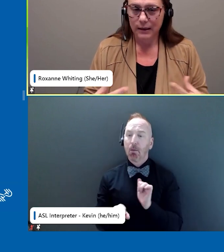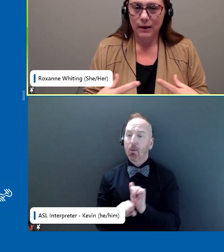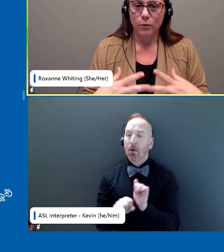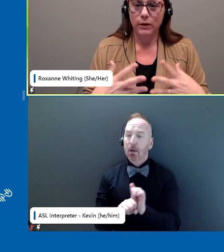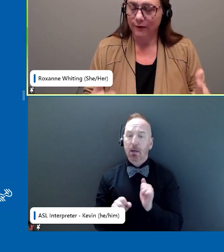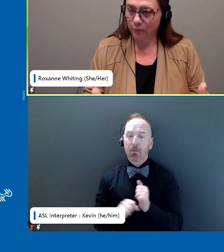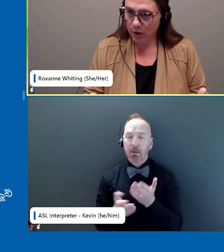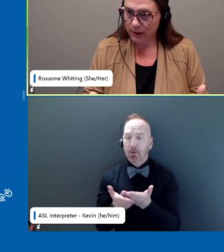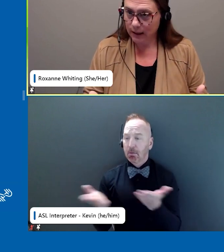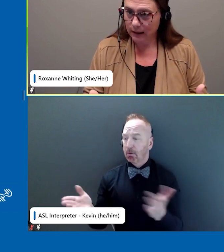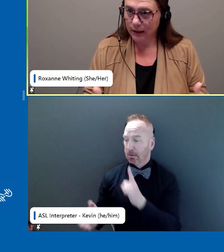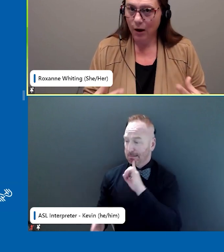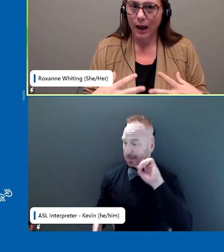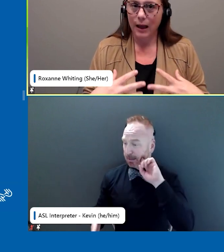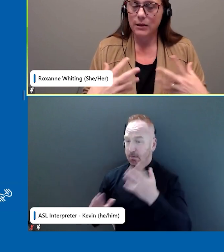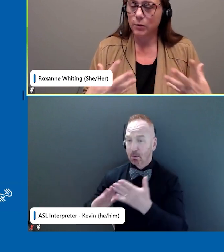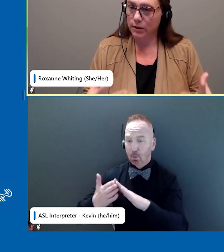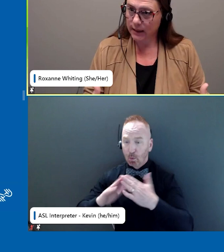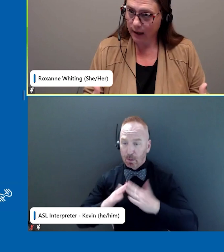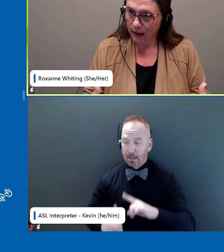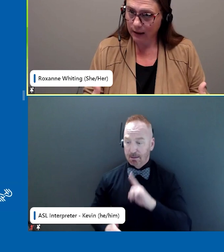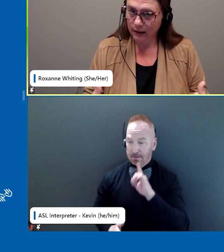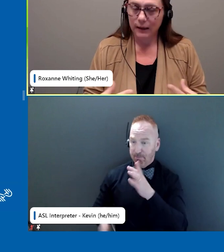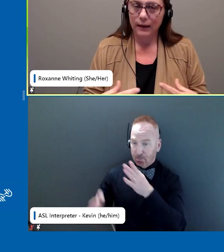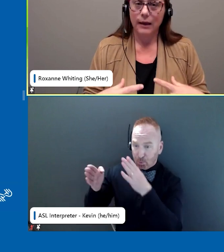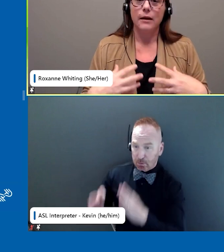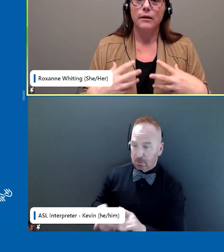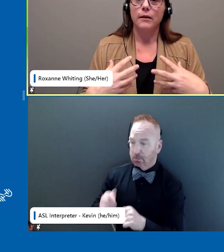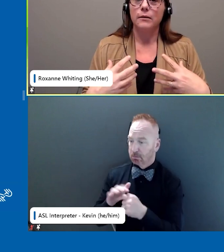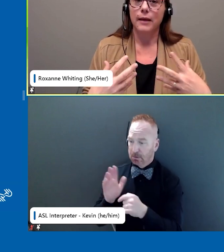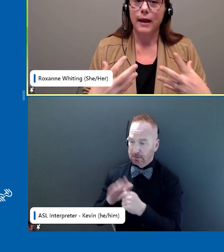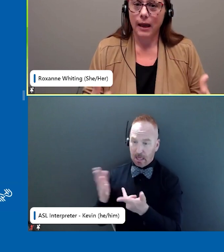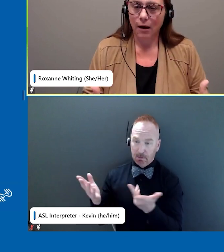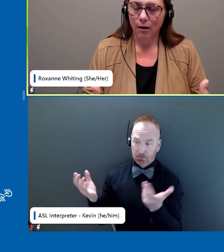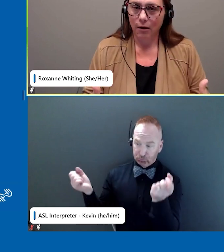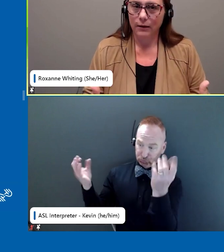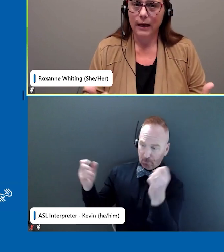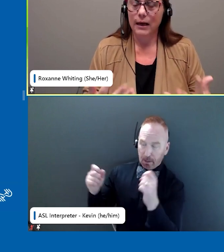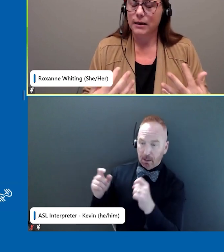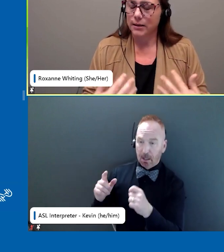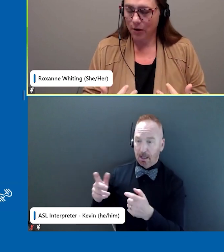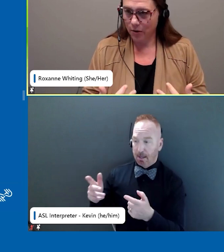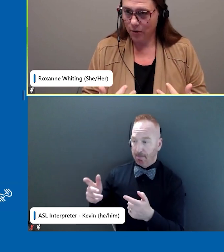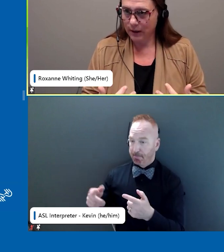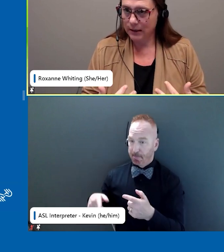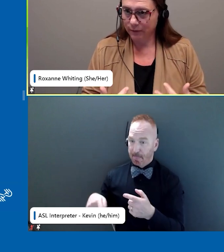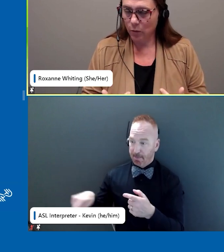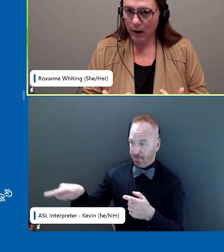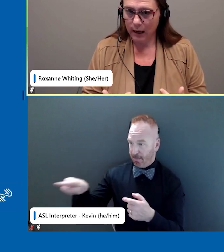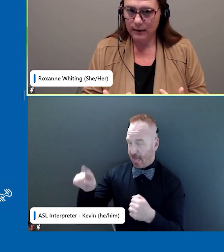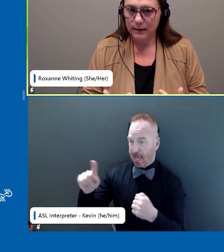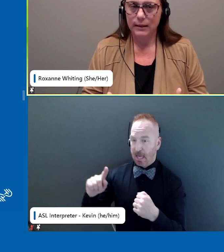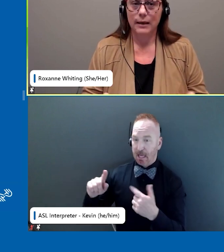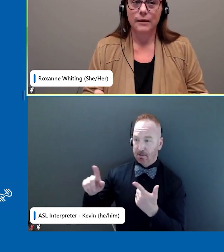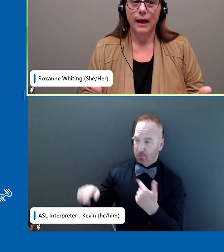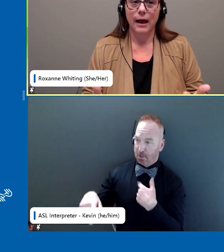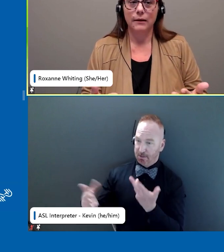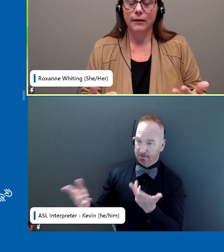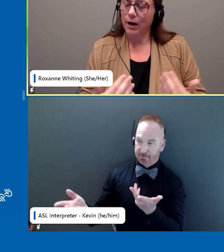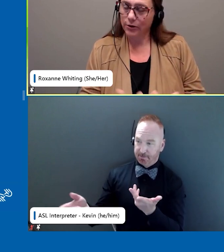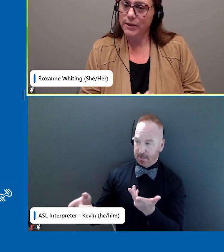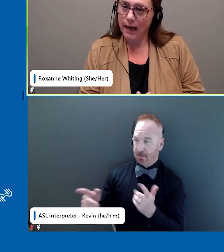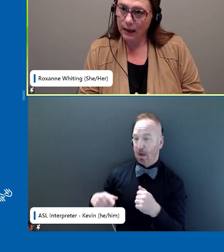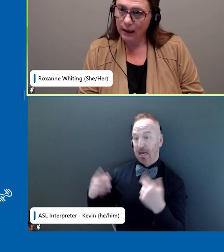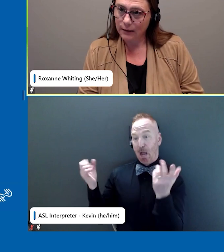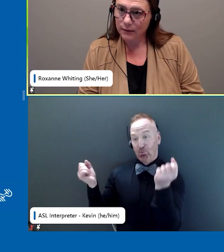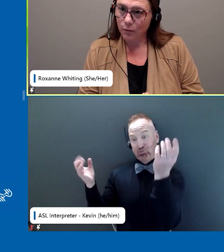community, with a deaf person, as we're signing, they are letting us know in different ways that